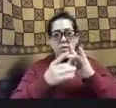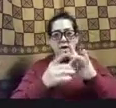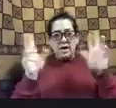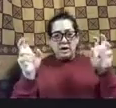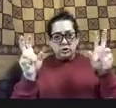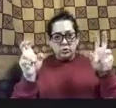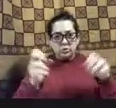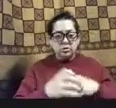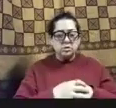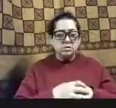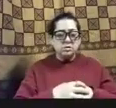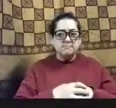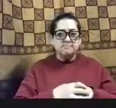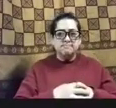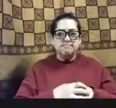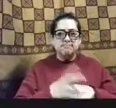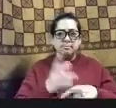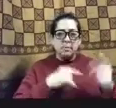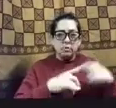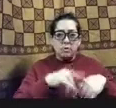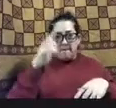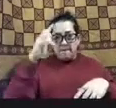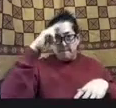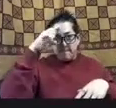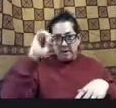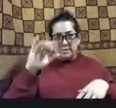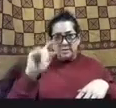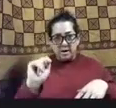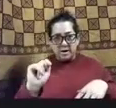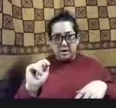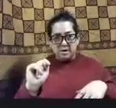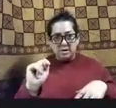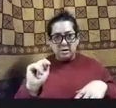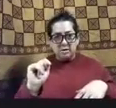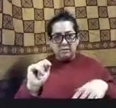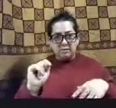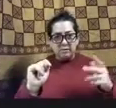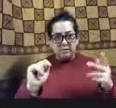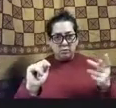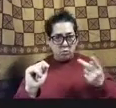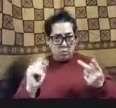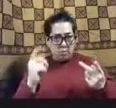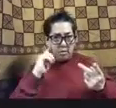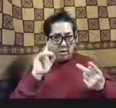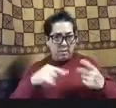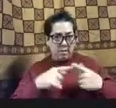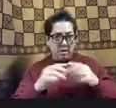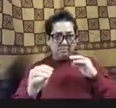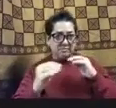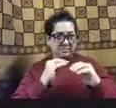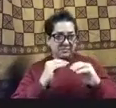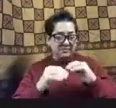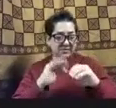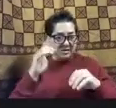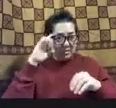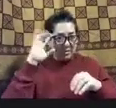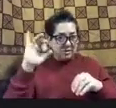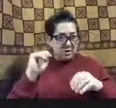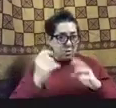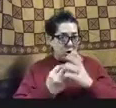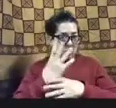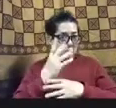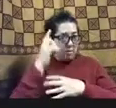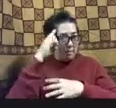But I guess back to mindset, for us thinking about it in terms of a fixed mindset or a growth